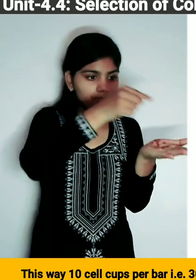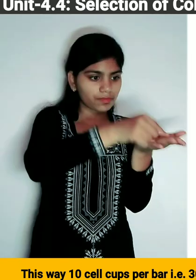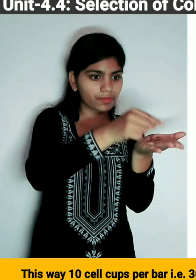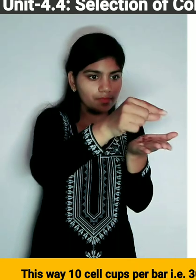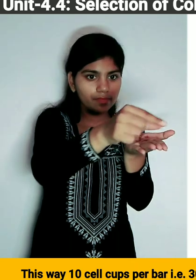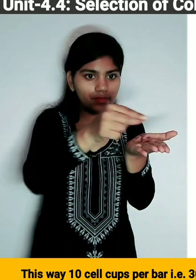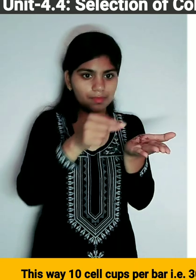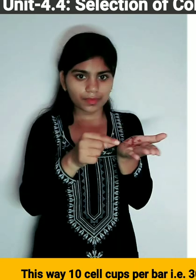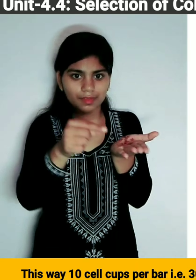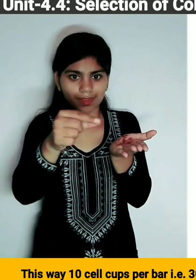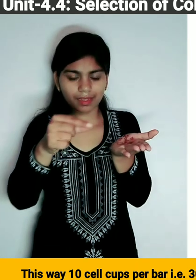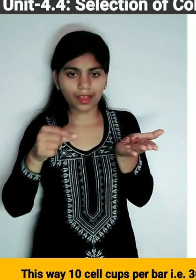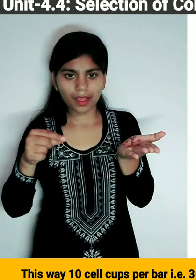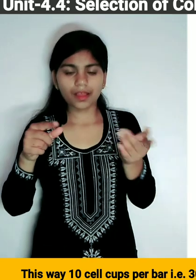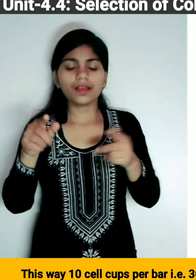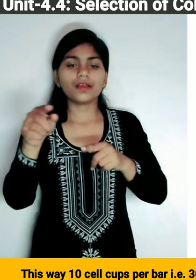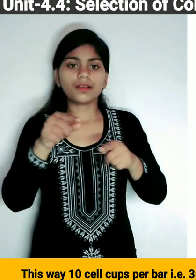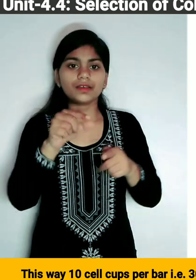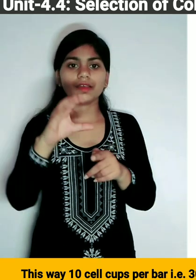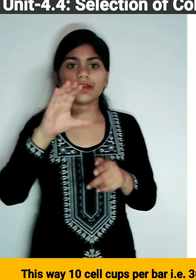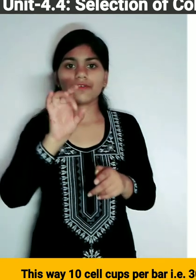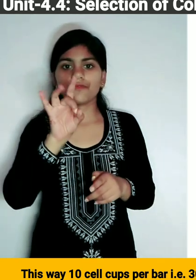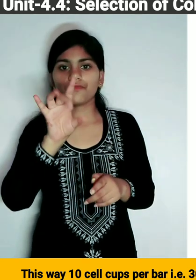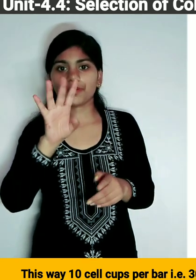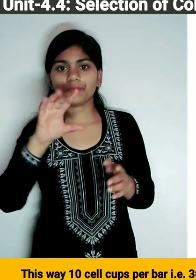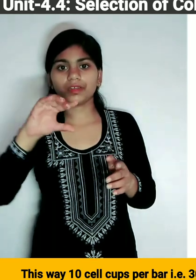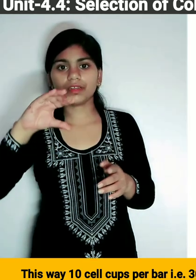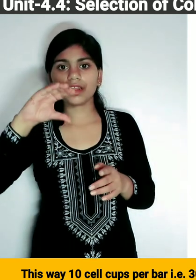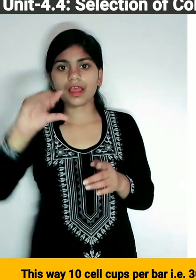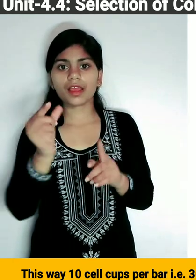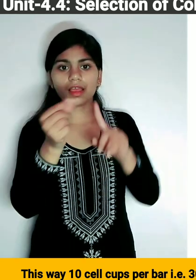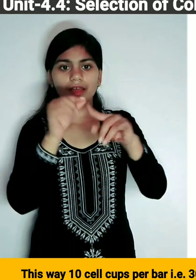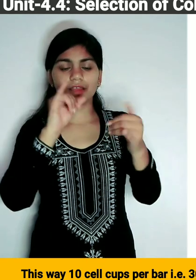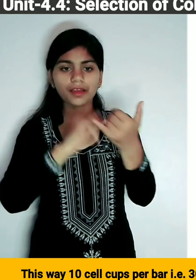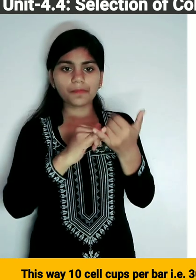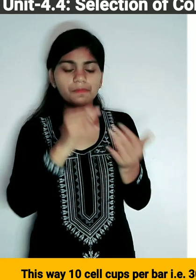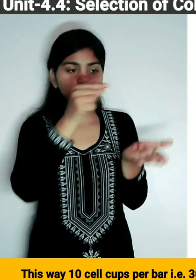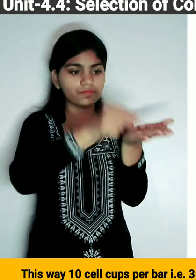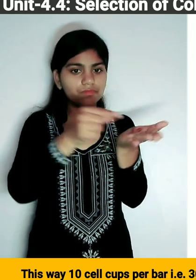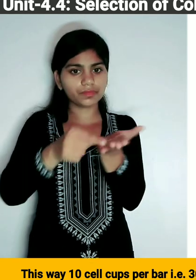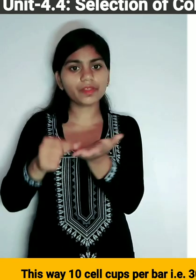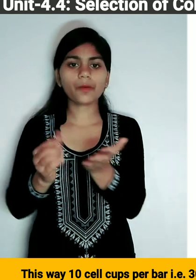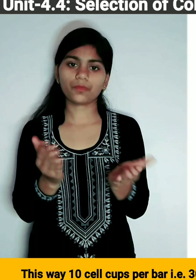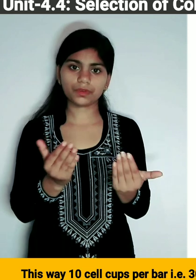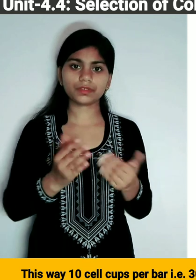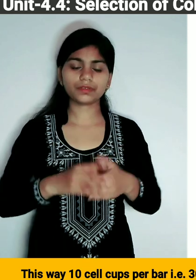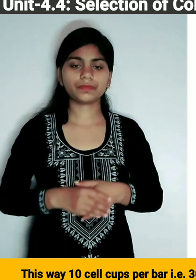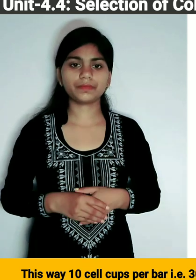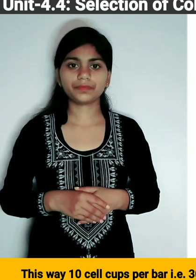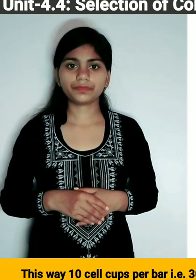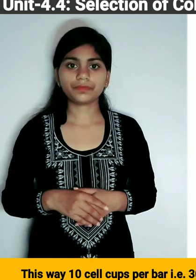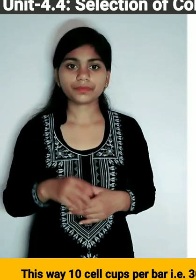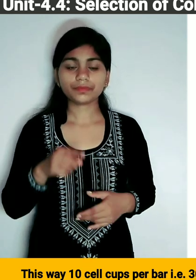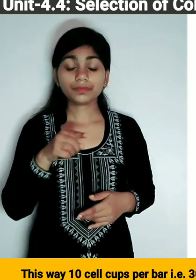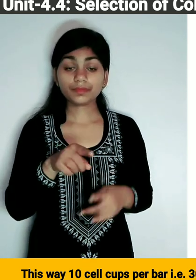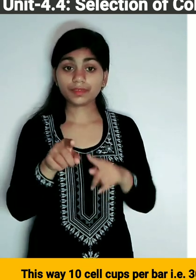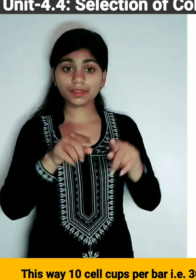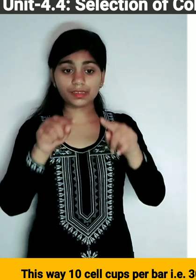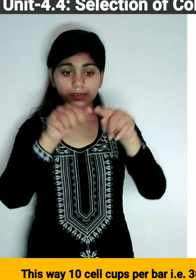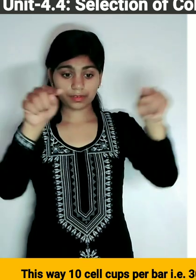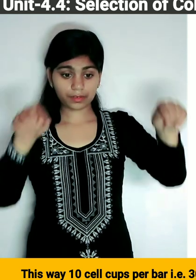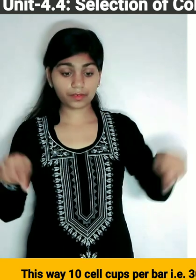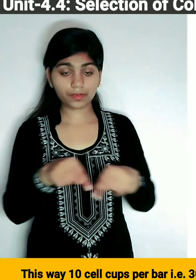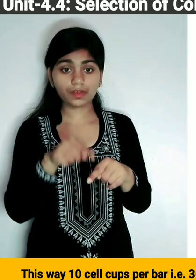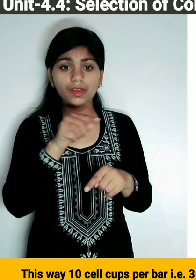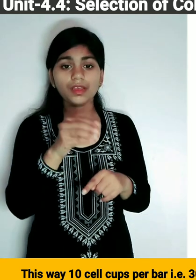cups per bar can be fixed. This bar should be easily removed